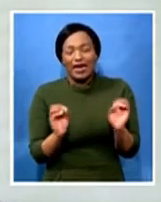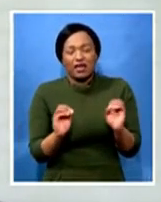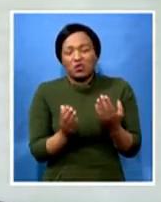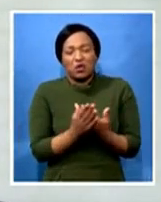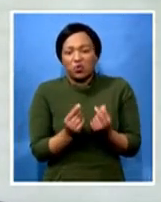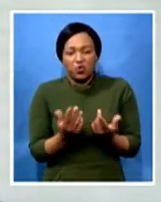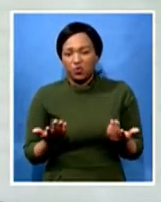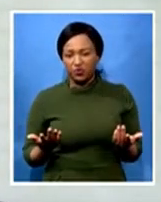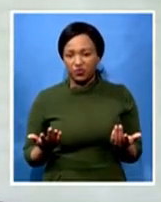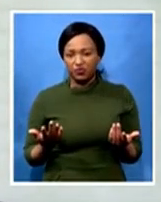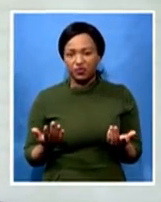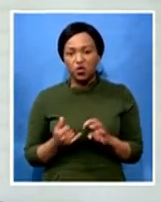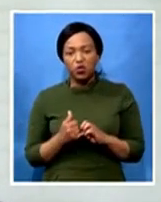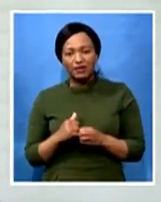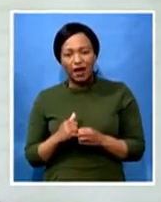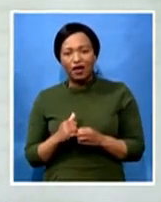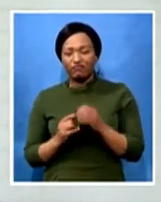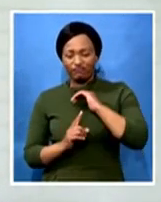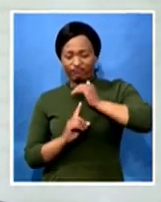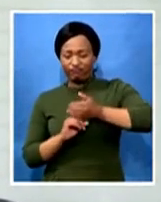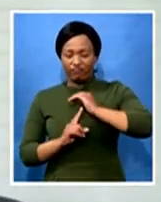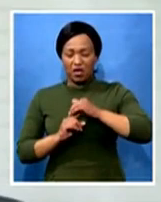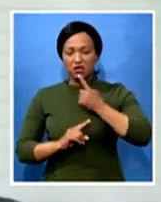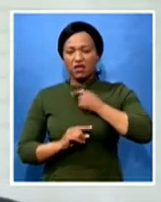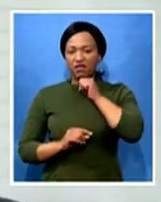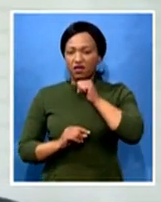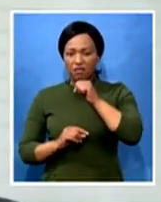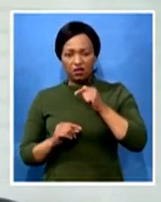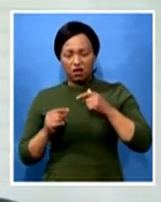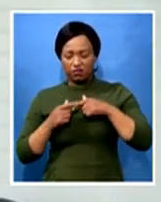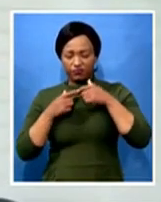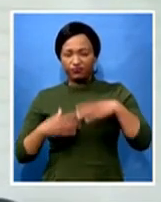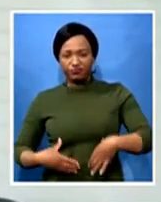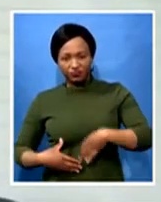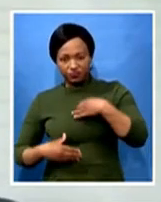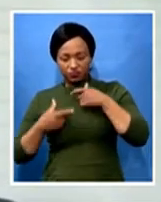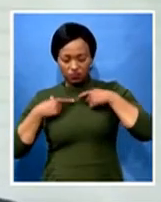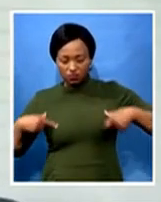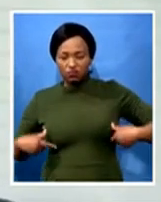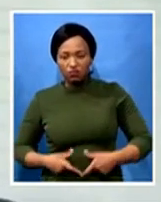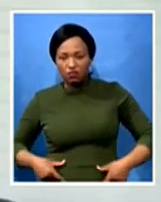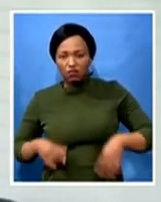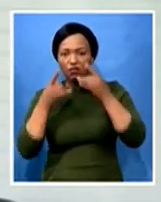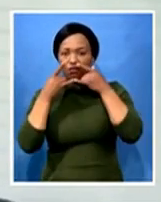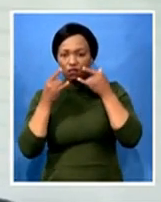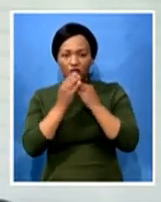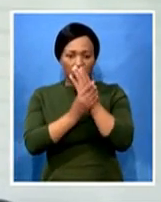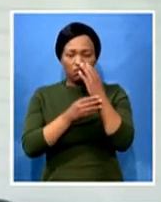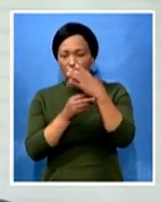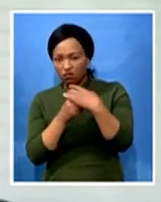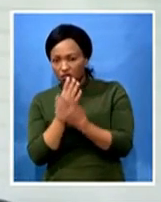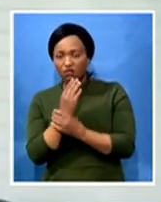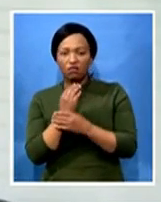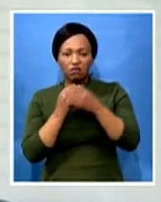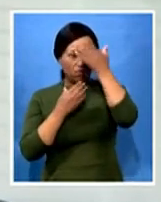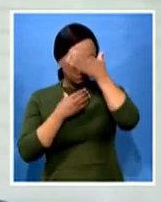yourself as best possible with the PPE that's provided, with regular hand